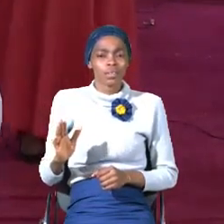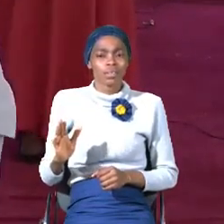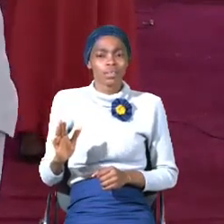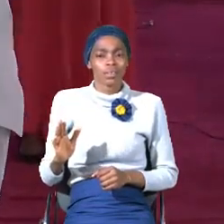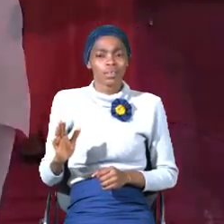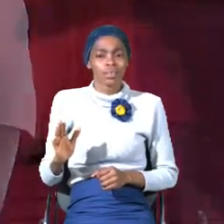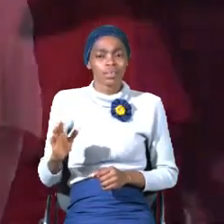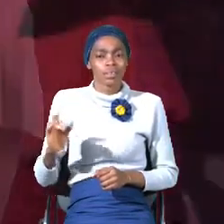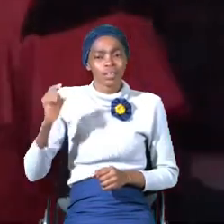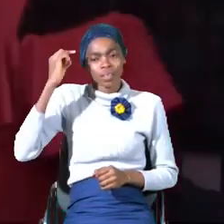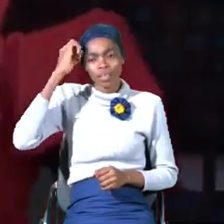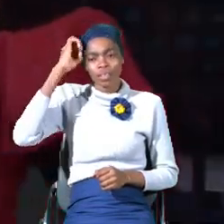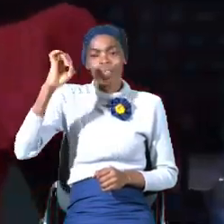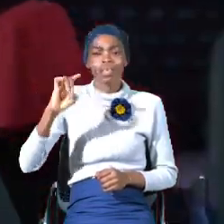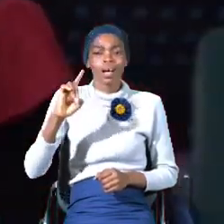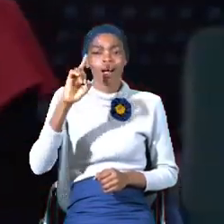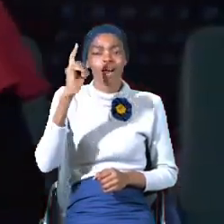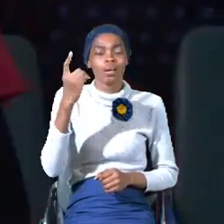for he